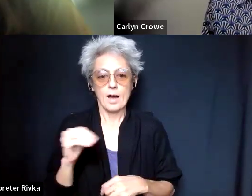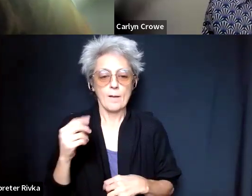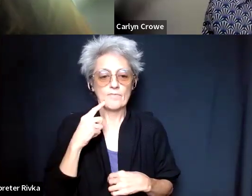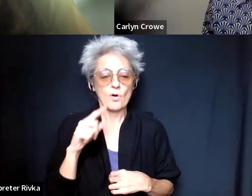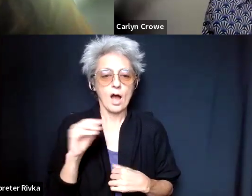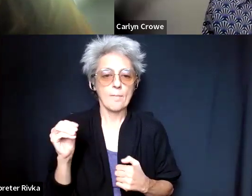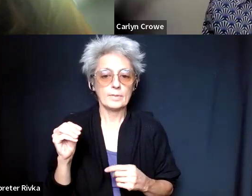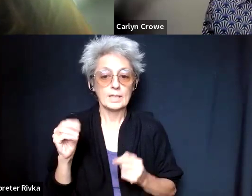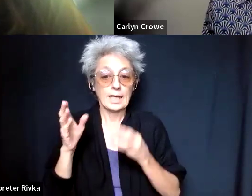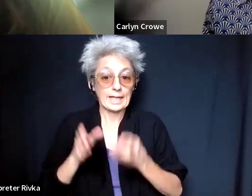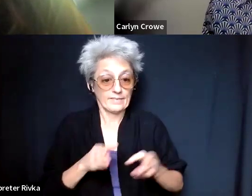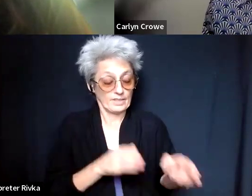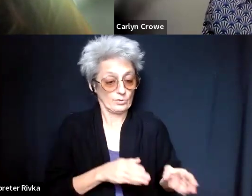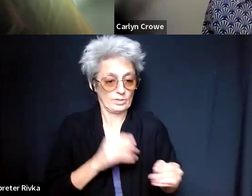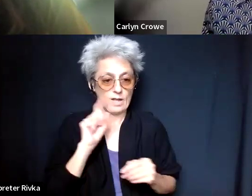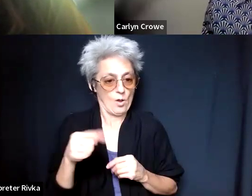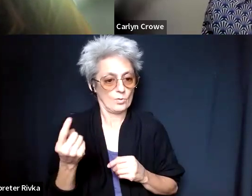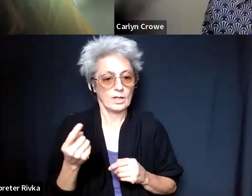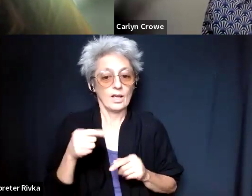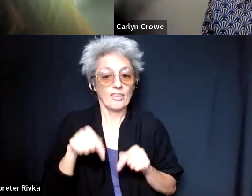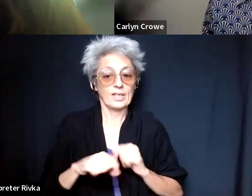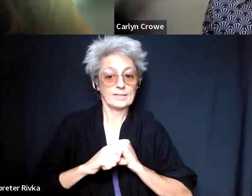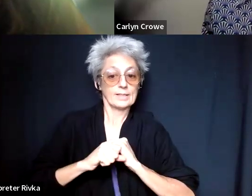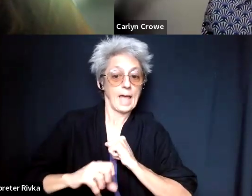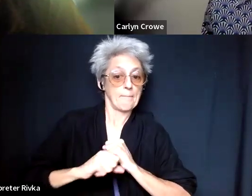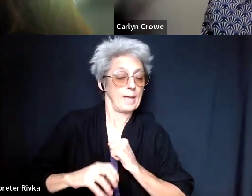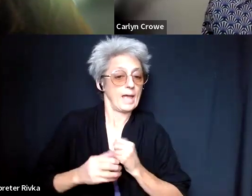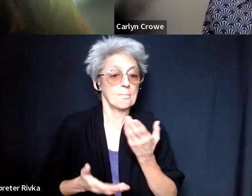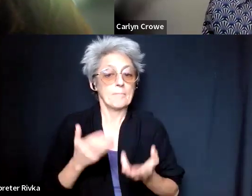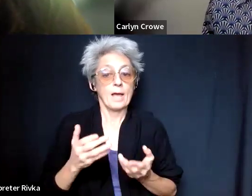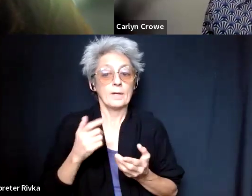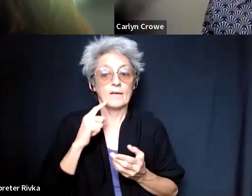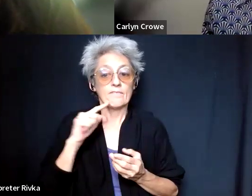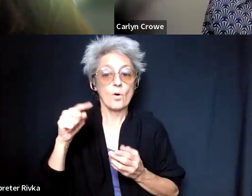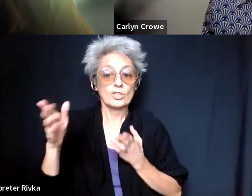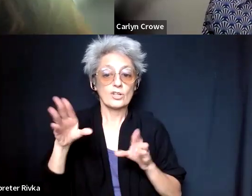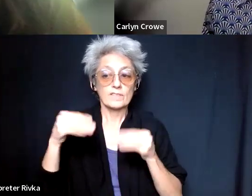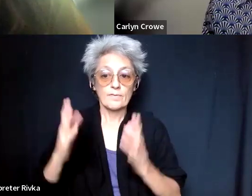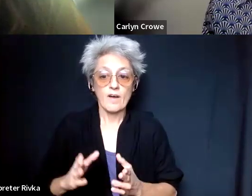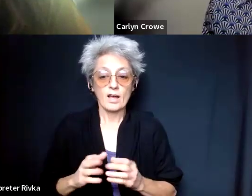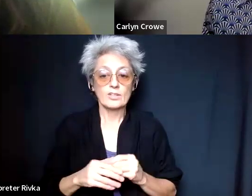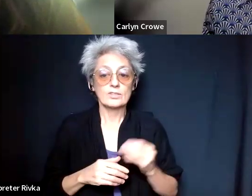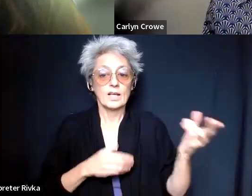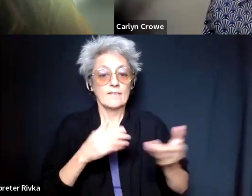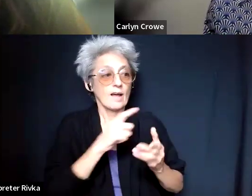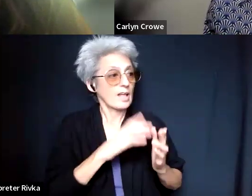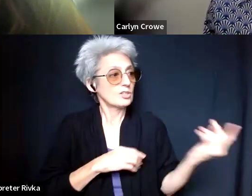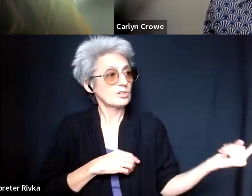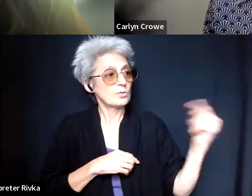individuals. This campaign could be for service providers to invite legislators to their